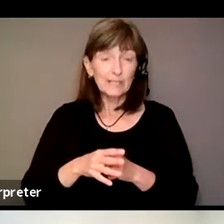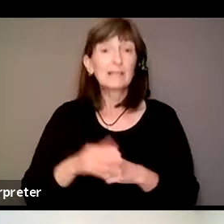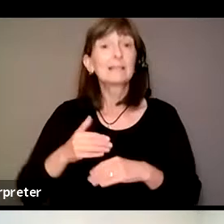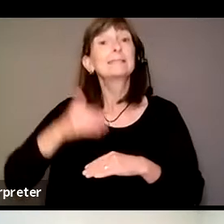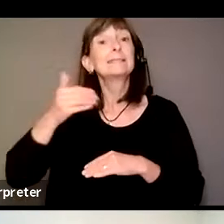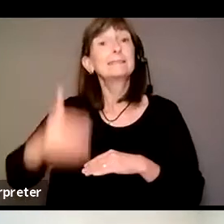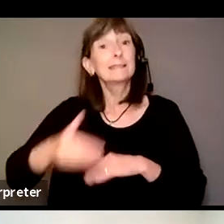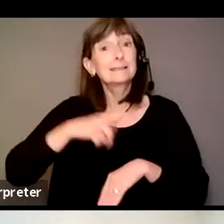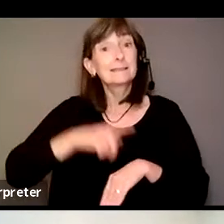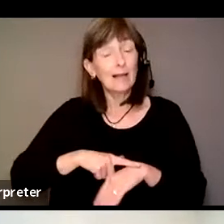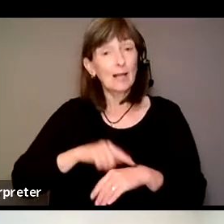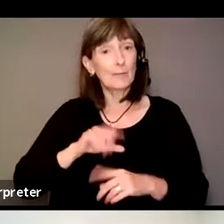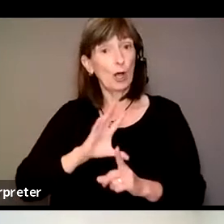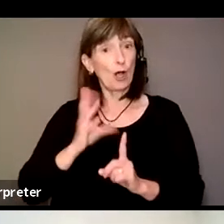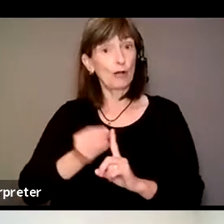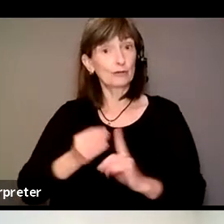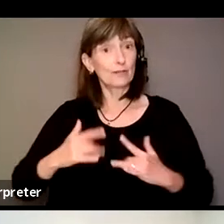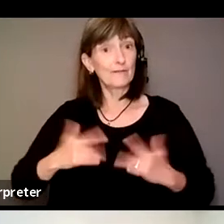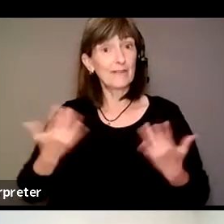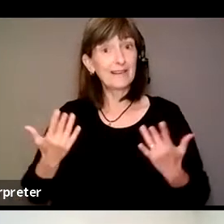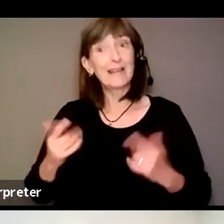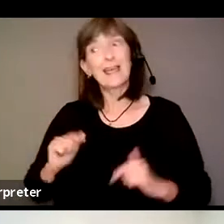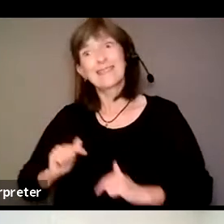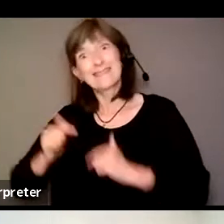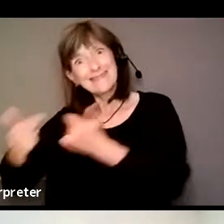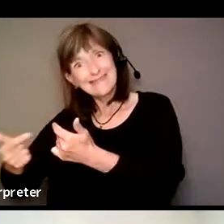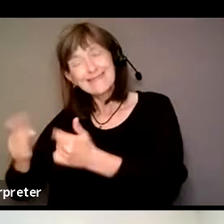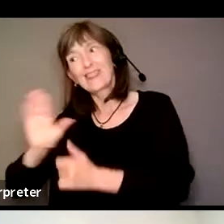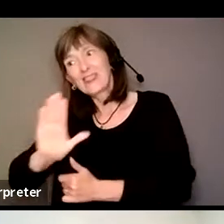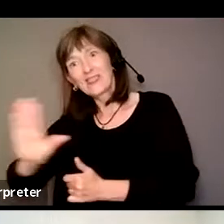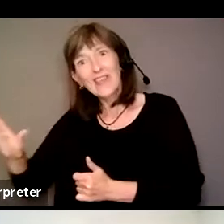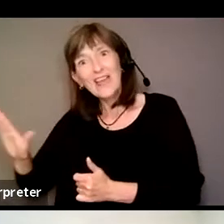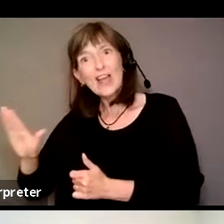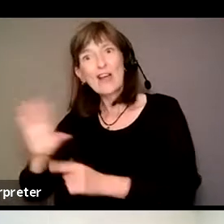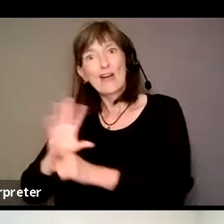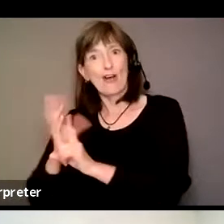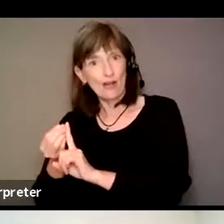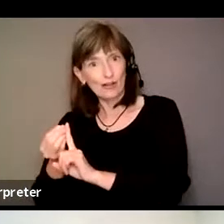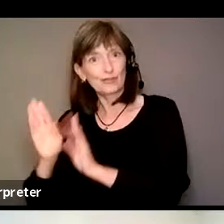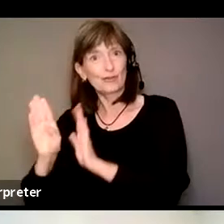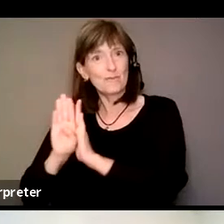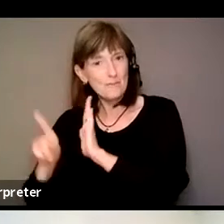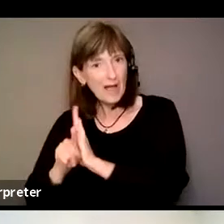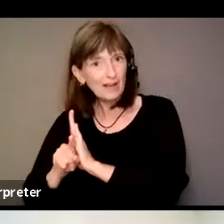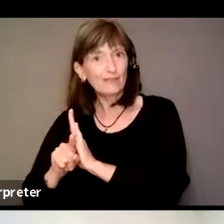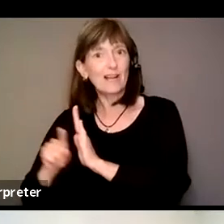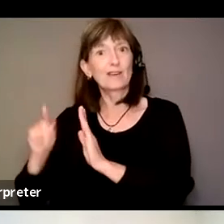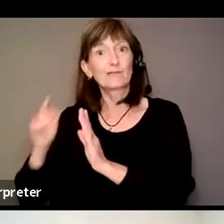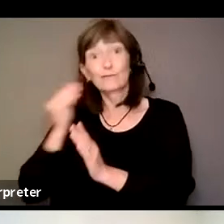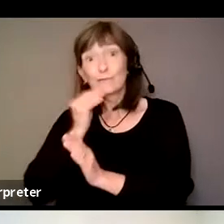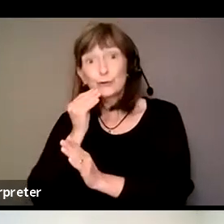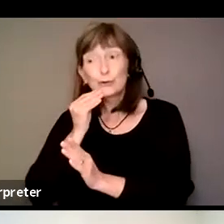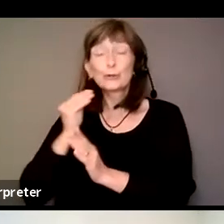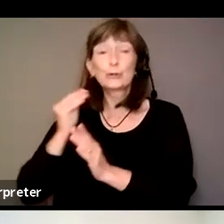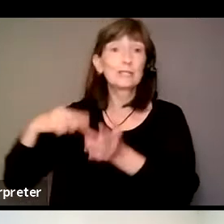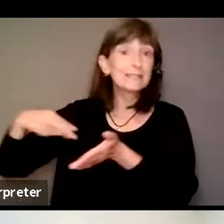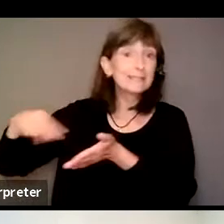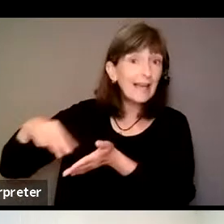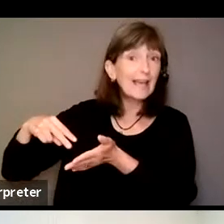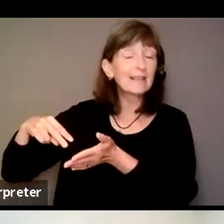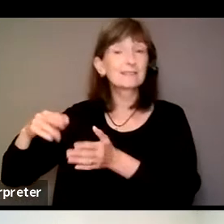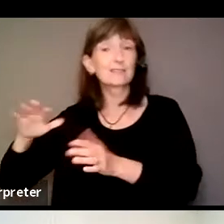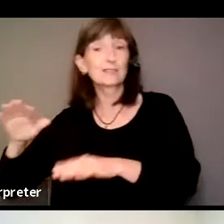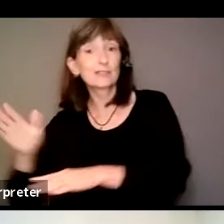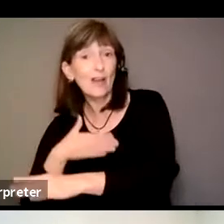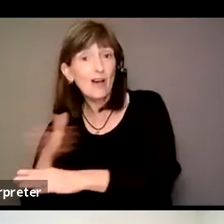our cultural events, they would then showcase their cultural background, whether it's food, dance,